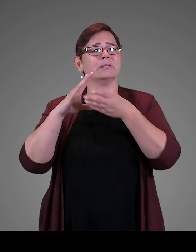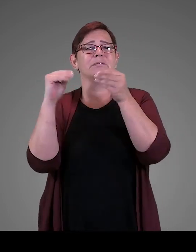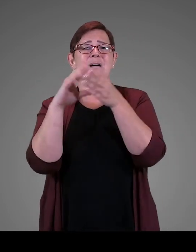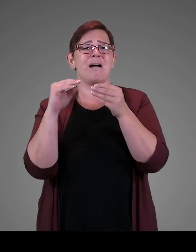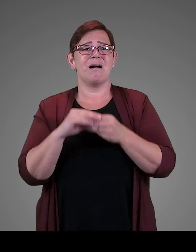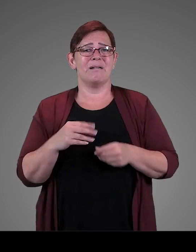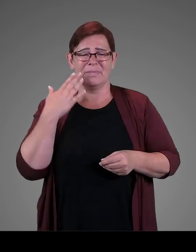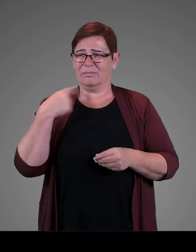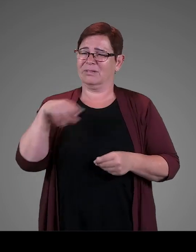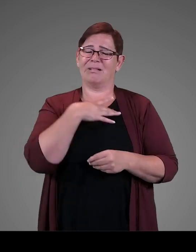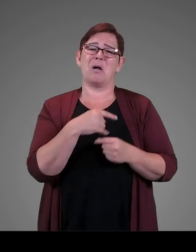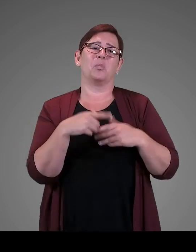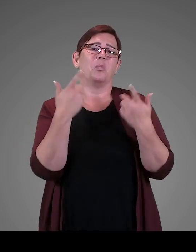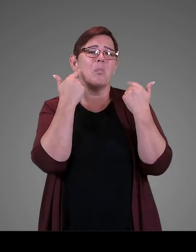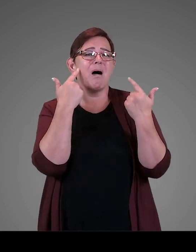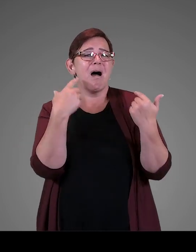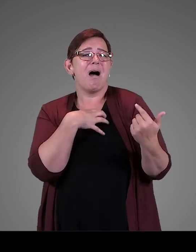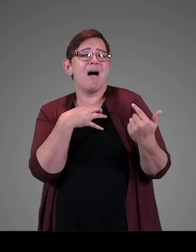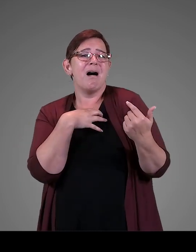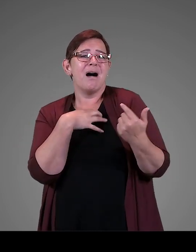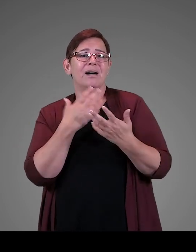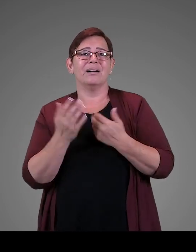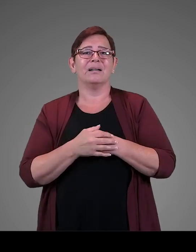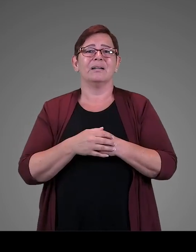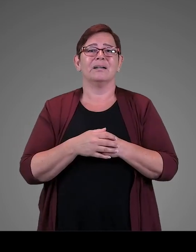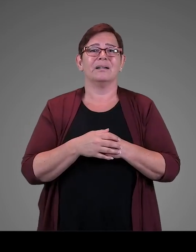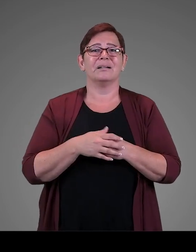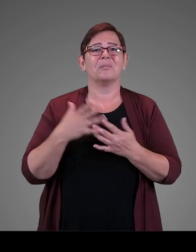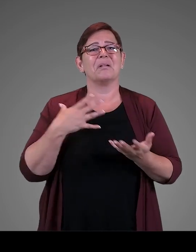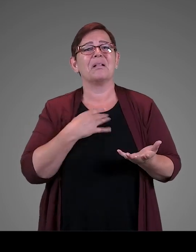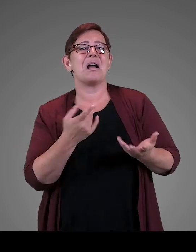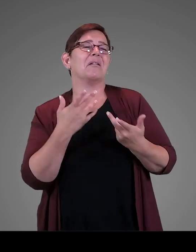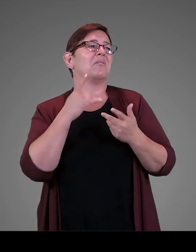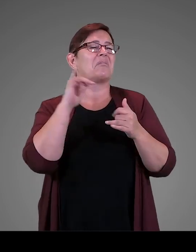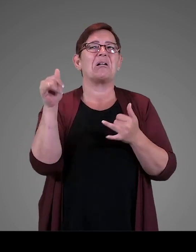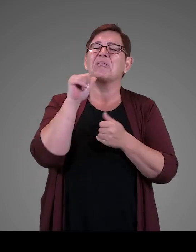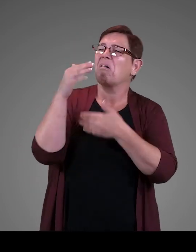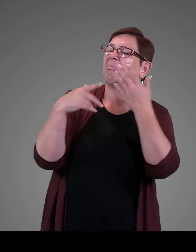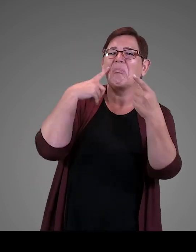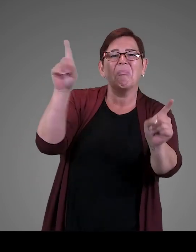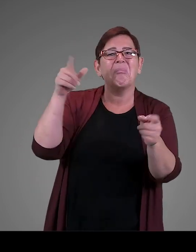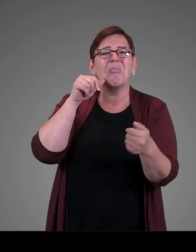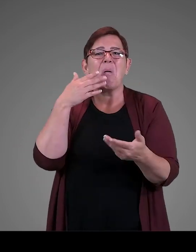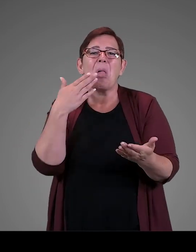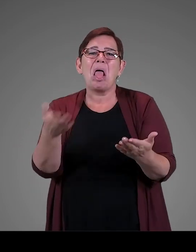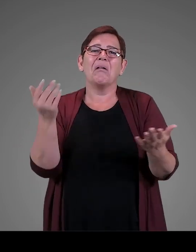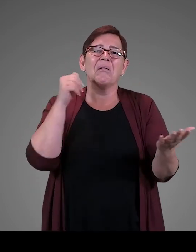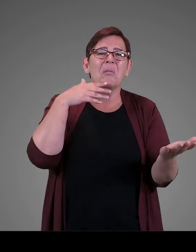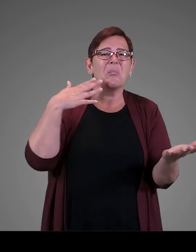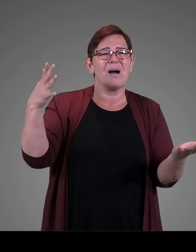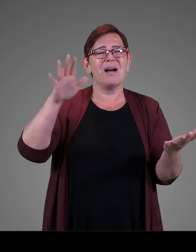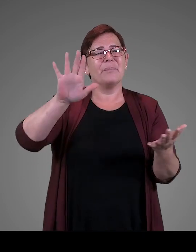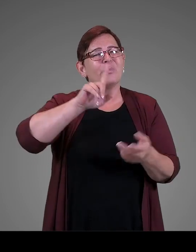qui veut parler parce qu'on aime chialer, on aime dire ce qui va pas bien. Puis c'est très difficile de dire ce qui va bien.